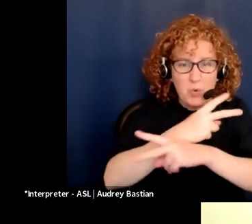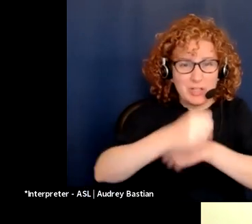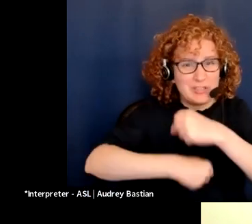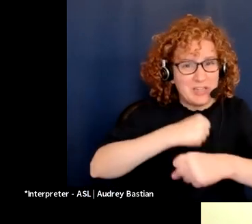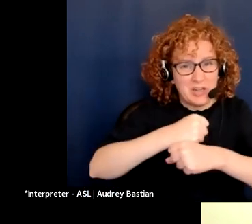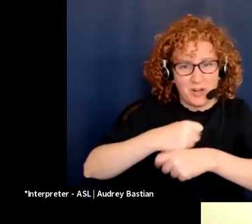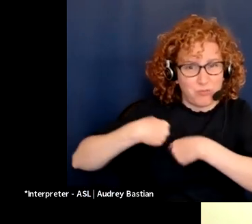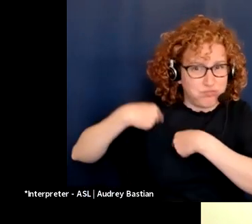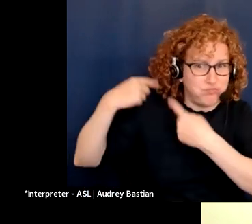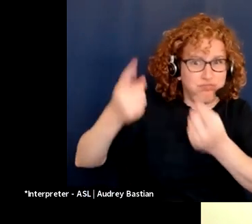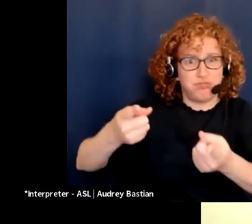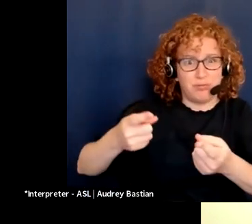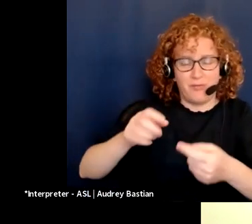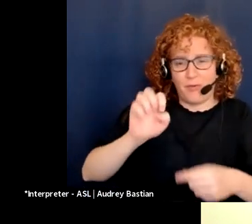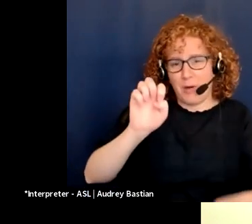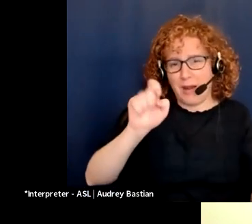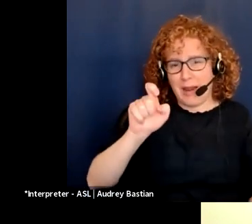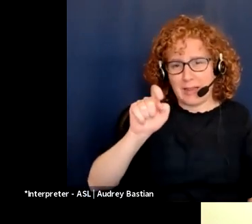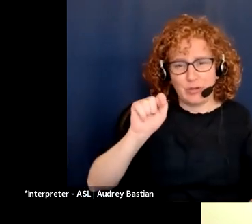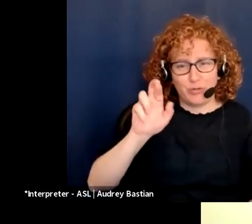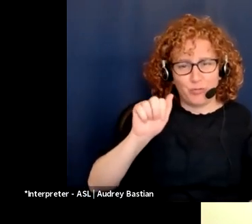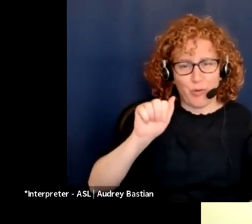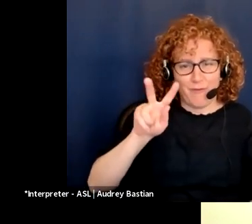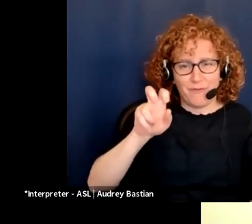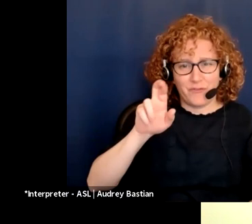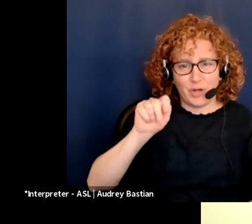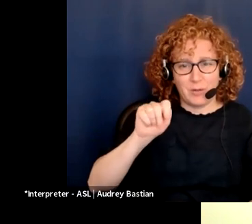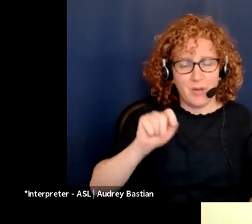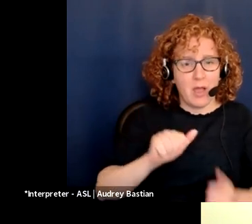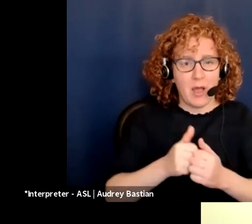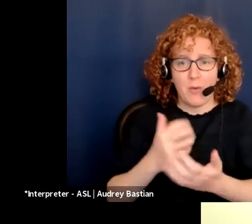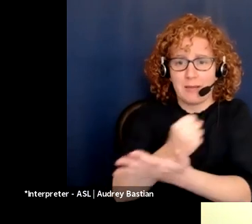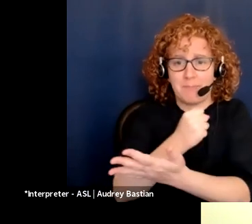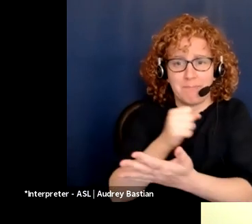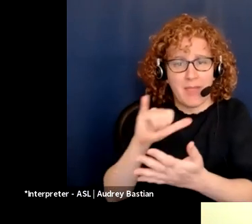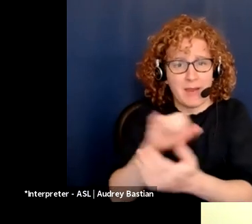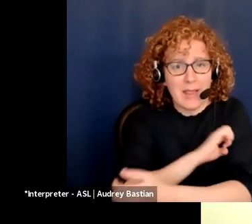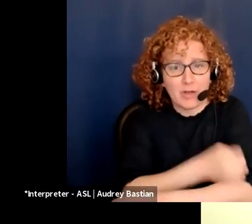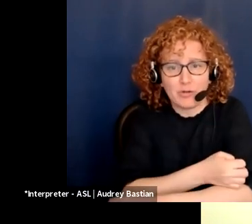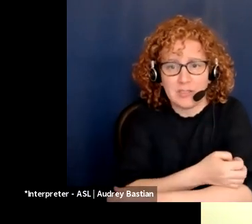I've had to get that social connection and get that energy from other people in other ways.